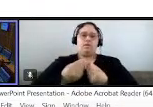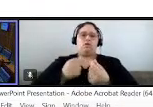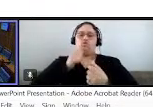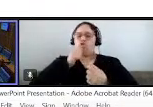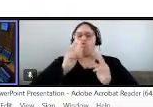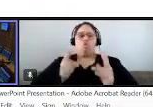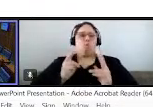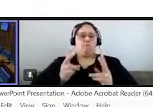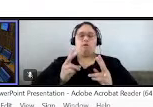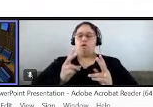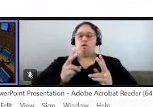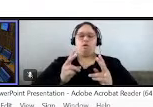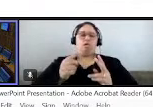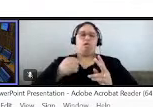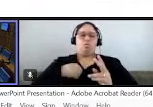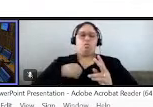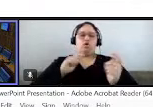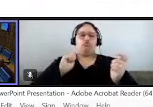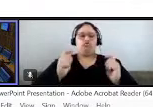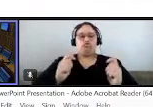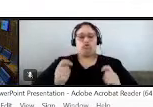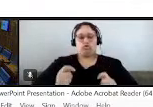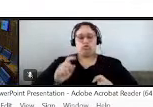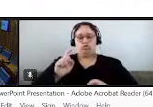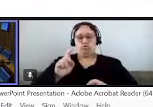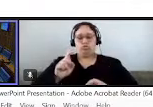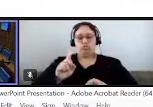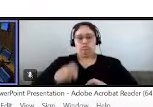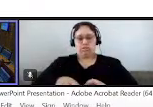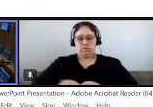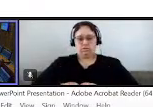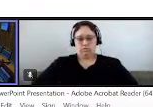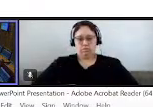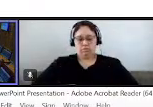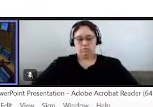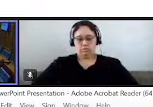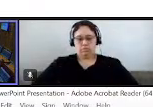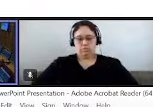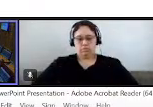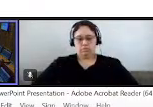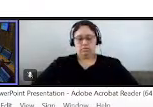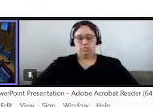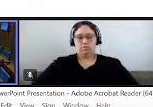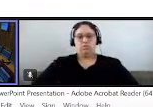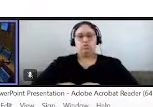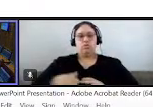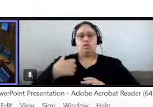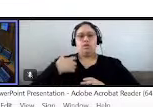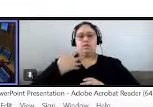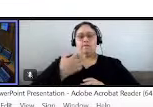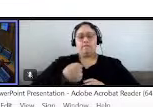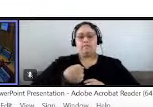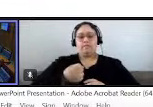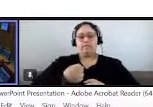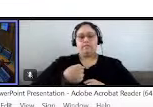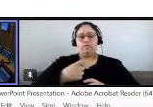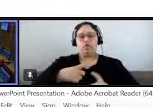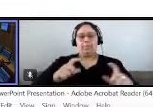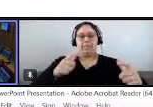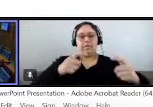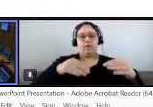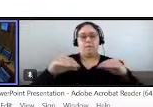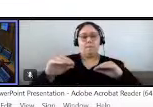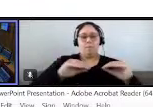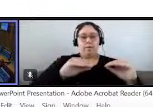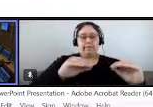to shift and change. So we've got the budget, we've got the Committee of Mobility,